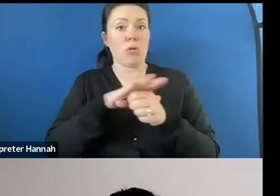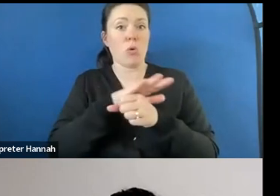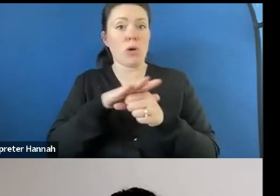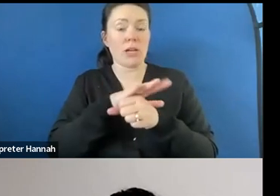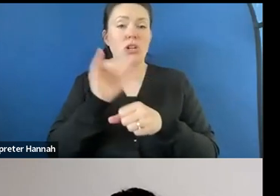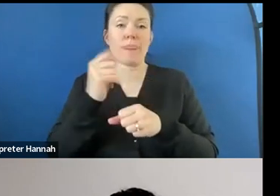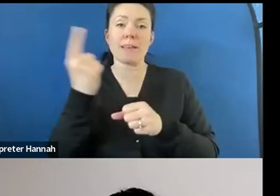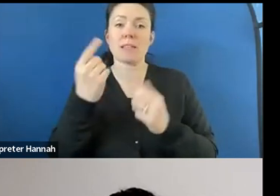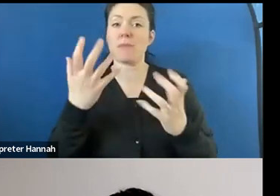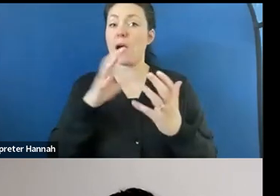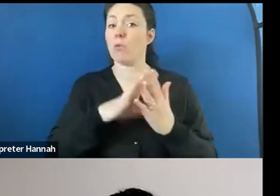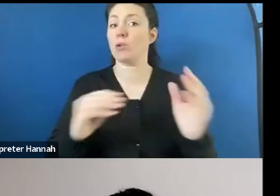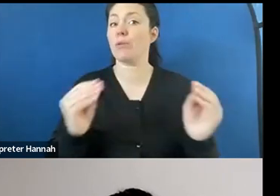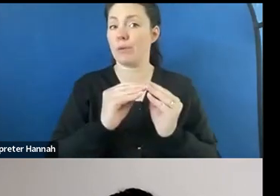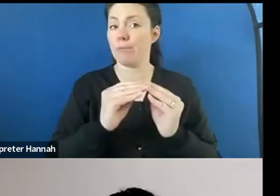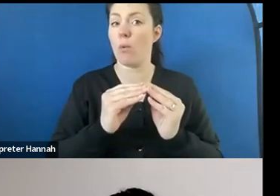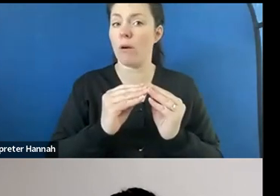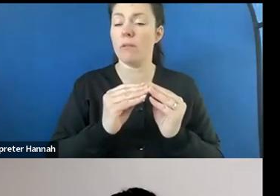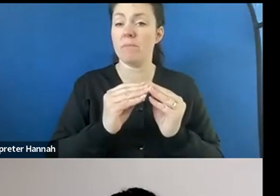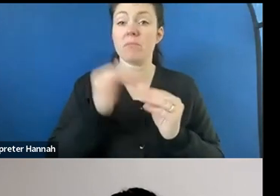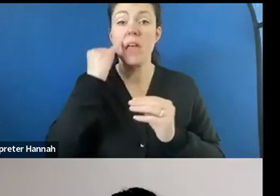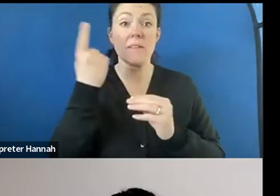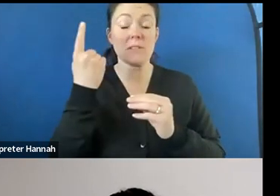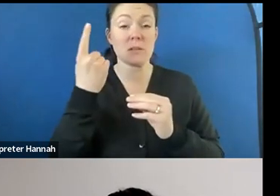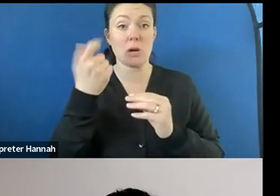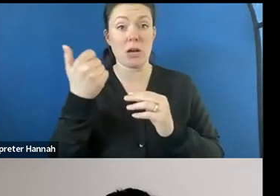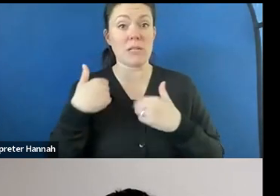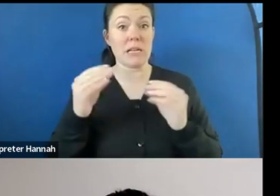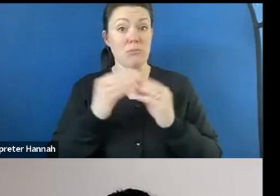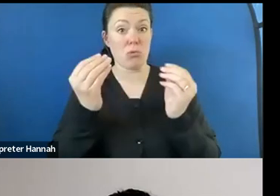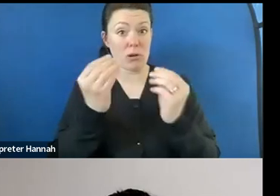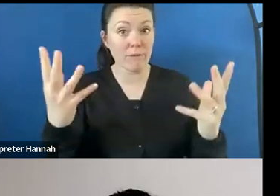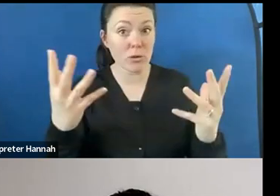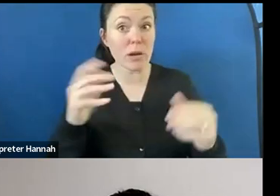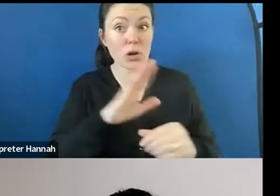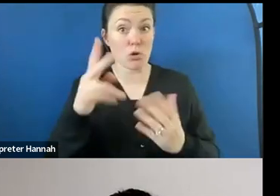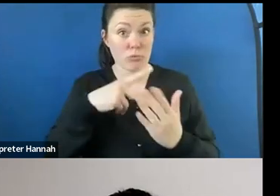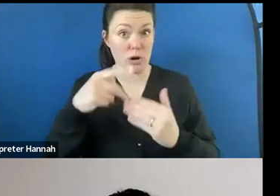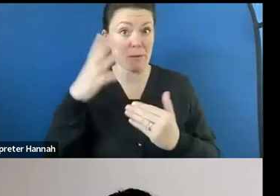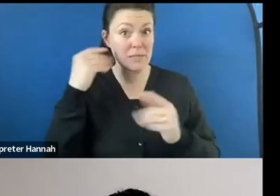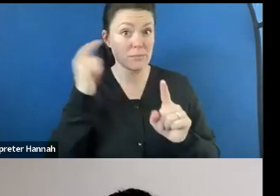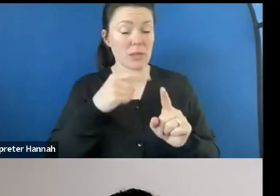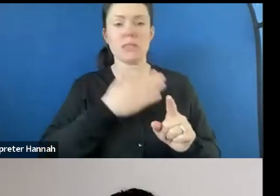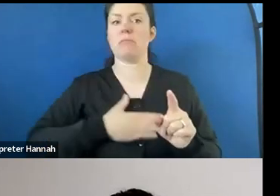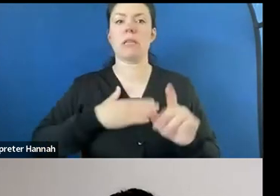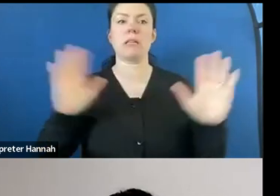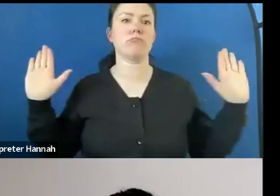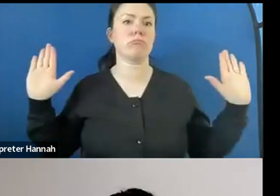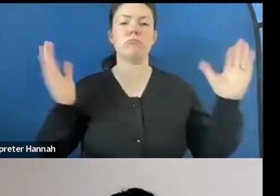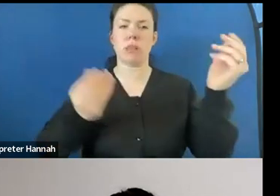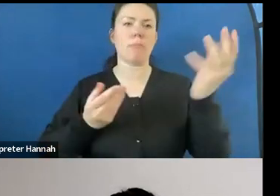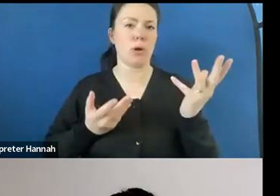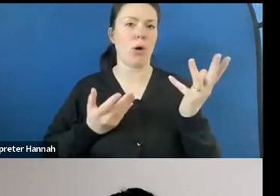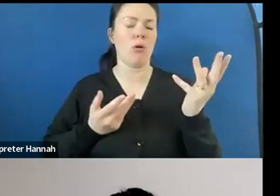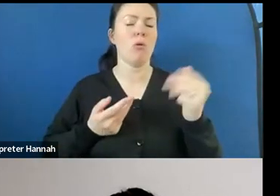something that I would like to learn more about. And if someone else can provide that information, if their program has done so, like, please, I'll put my